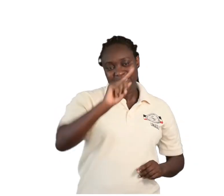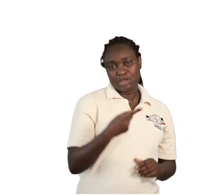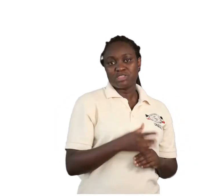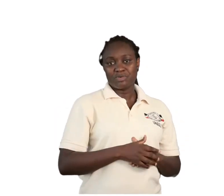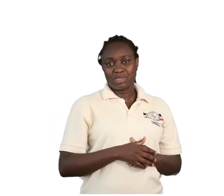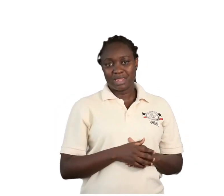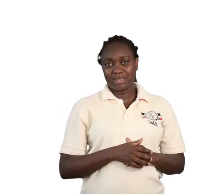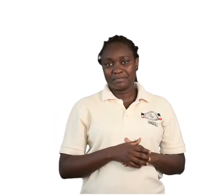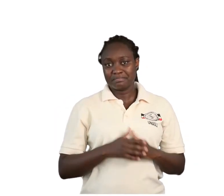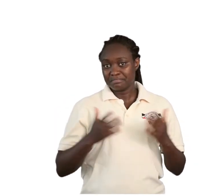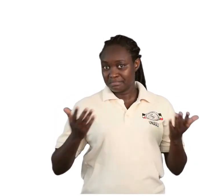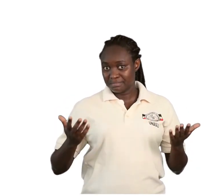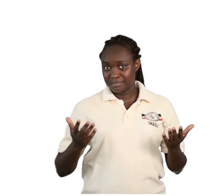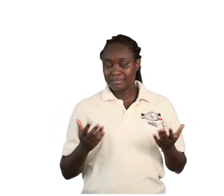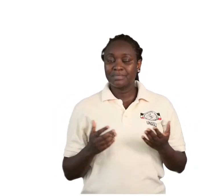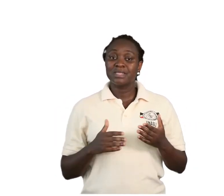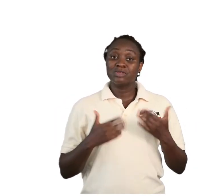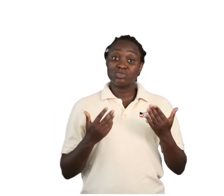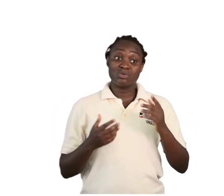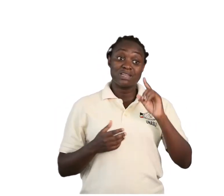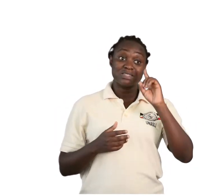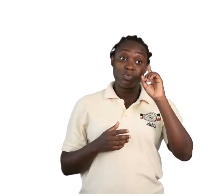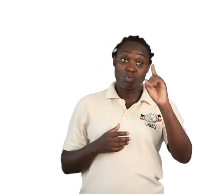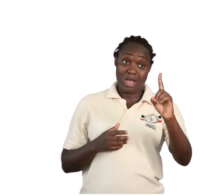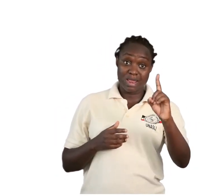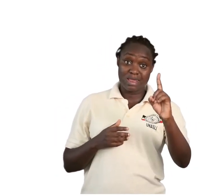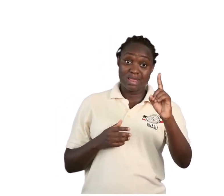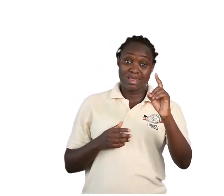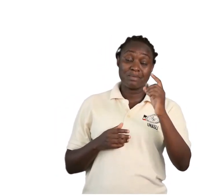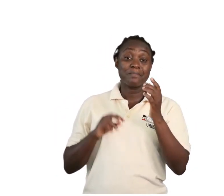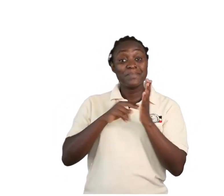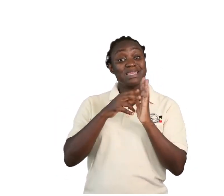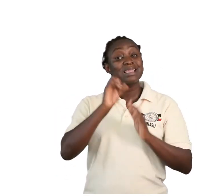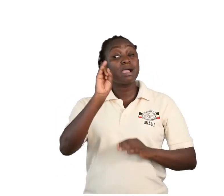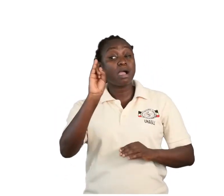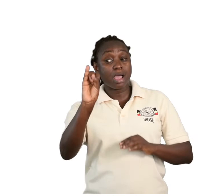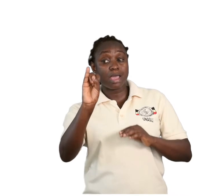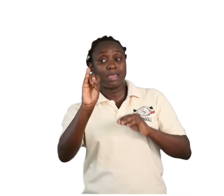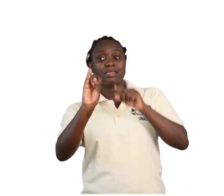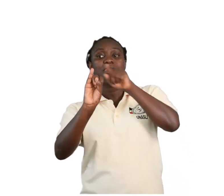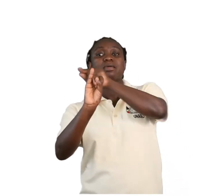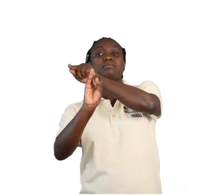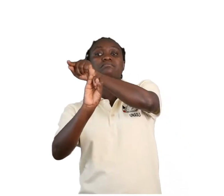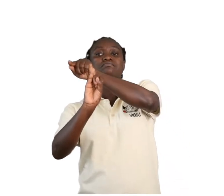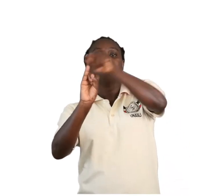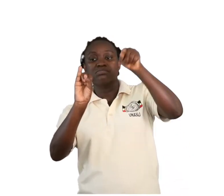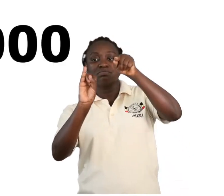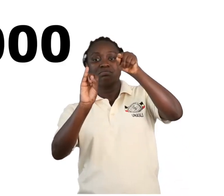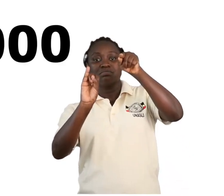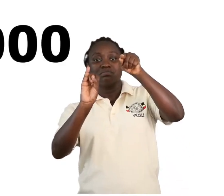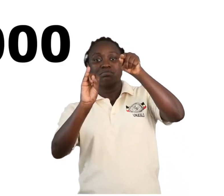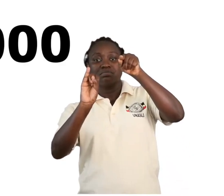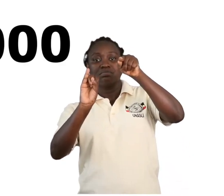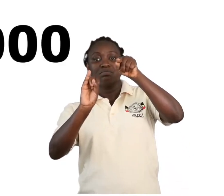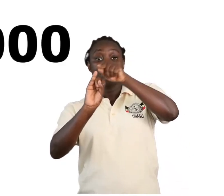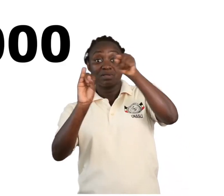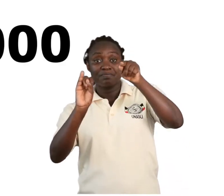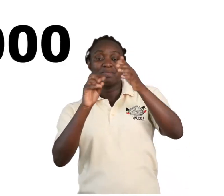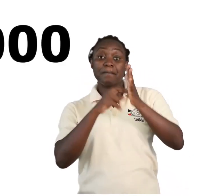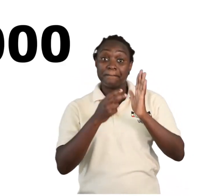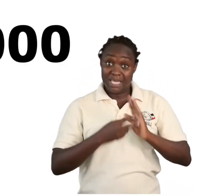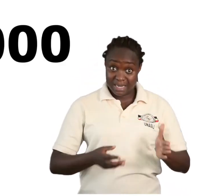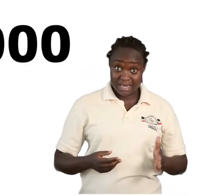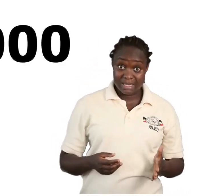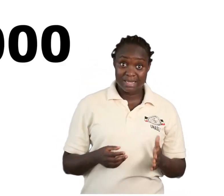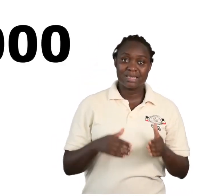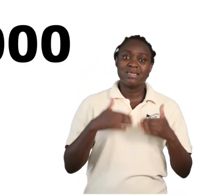So this means when I say 1, that is I, then put a bar, it means I multiply the value of